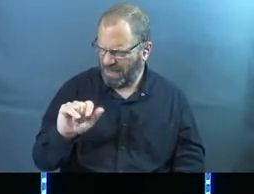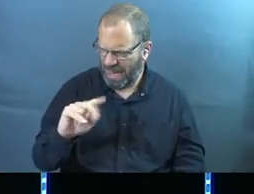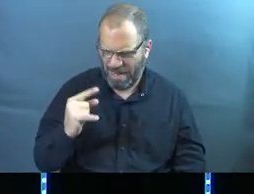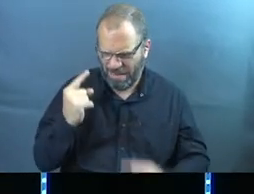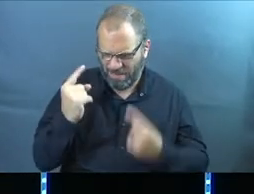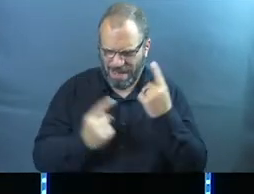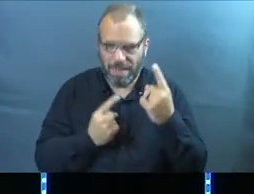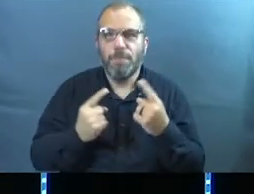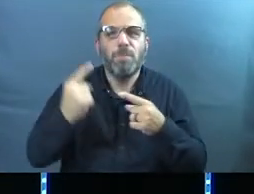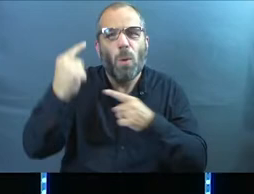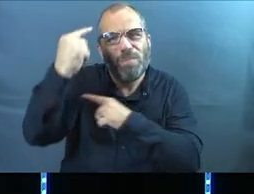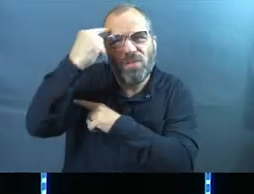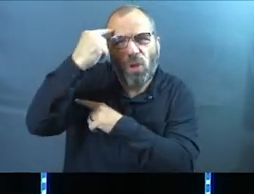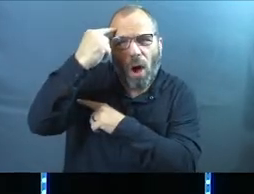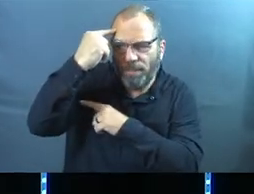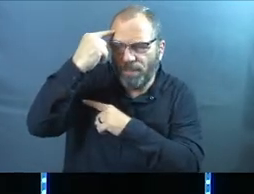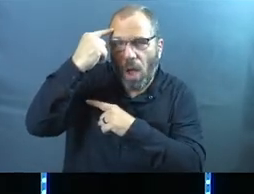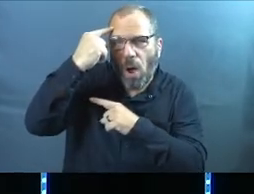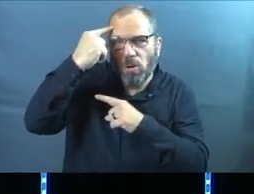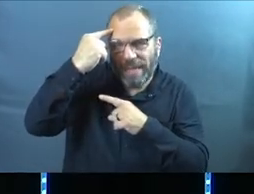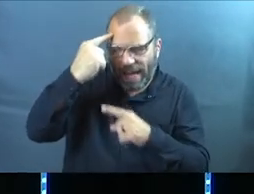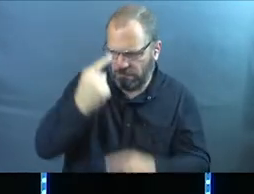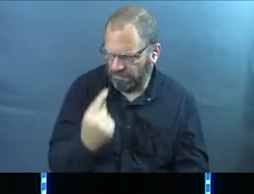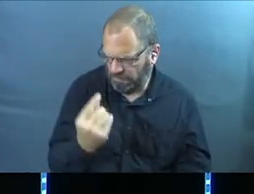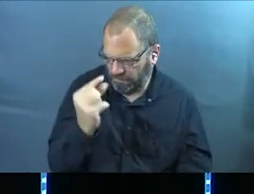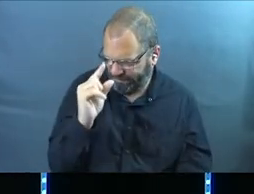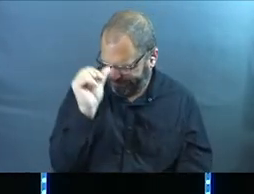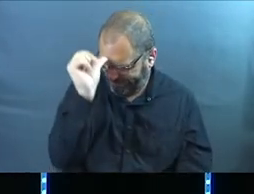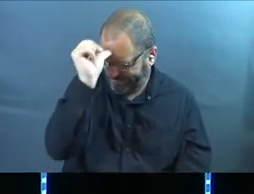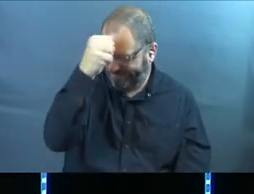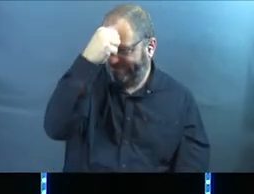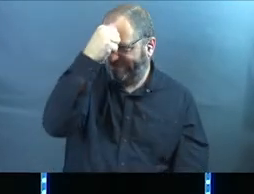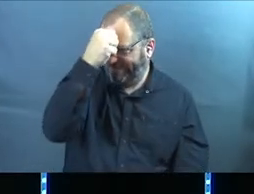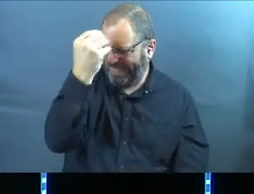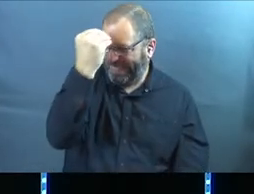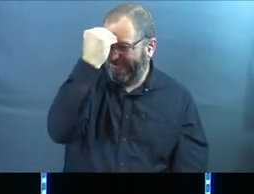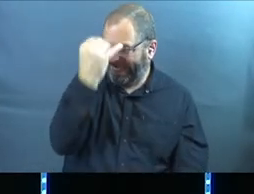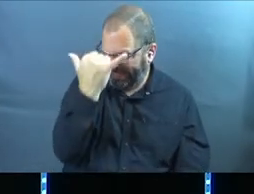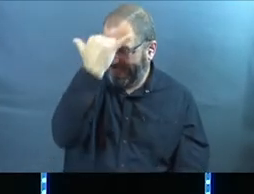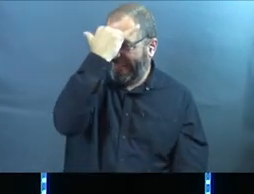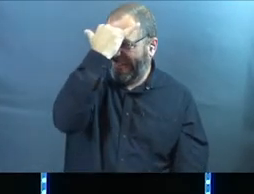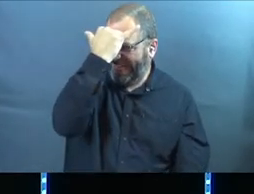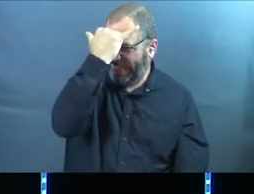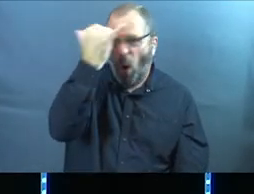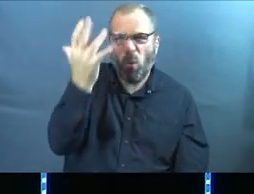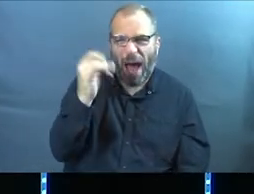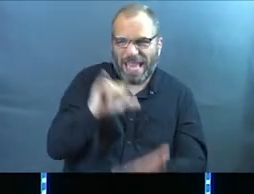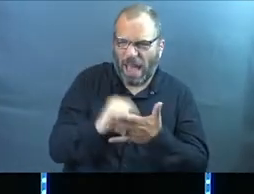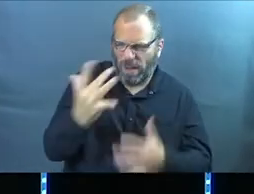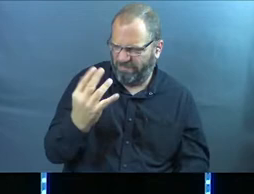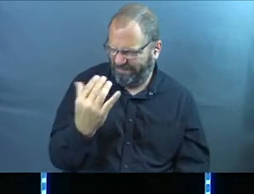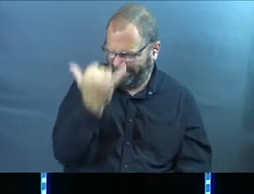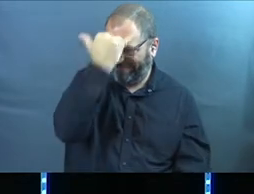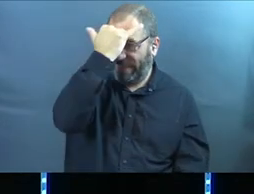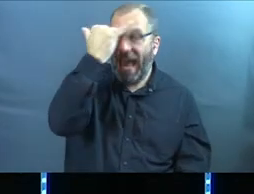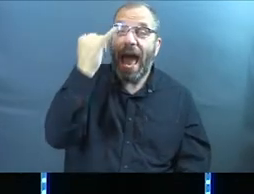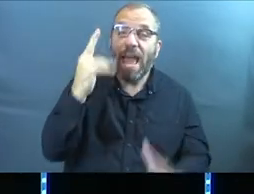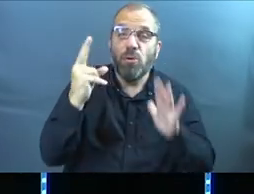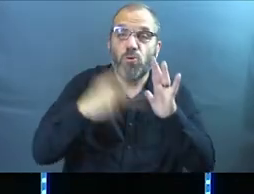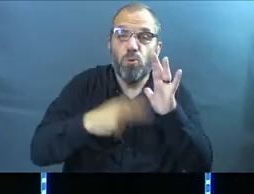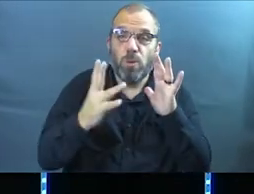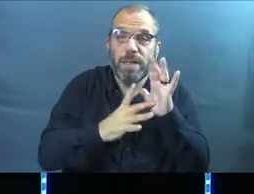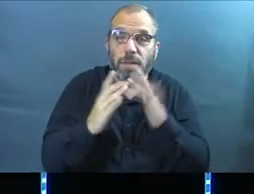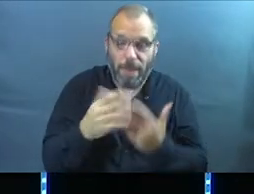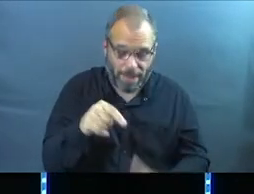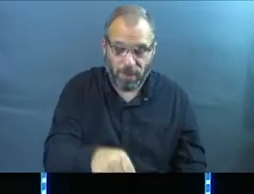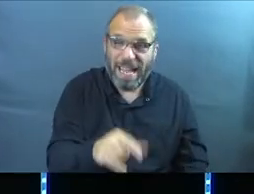night? It's a thought process. Like, you're getting it stuck in your head, and you're never letting go of it. And like, why are you doing it that way? If you go back and you study